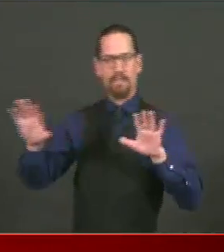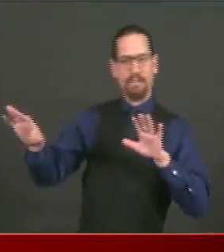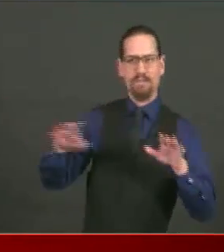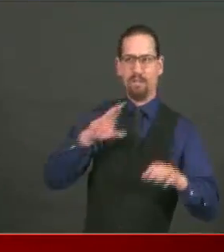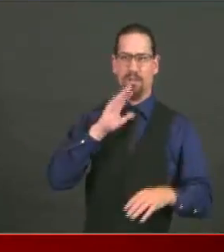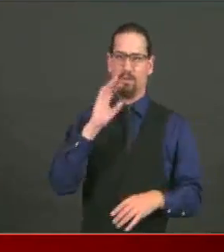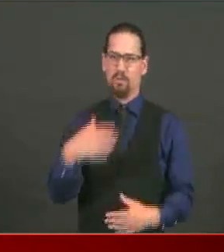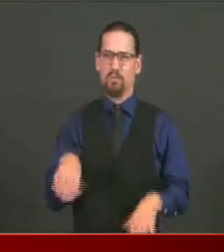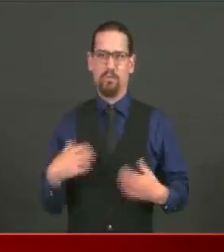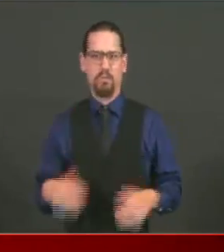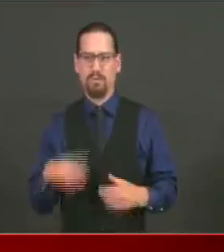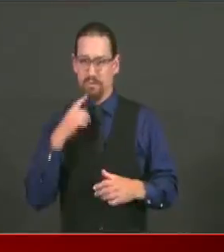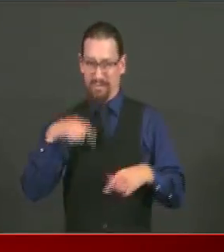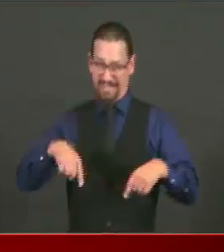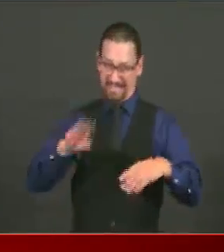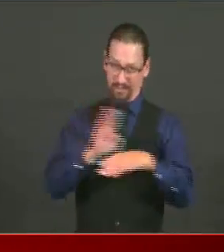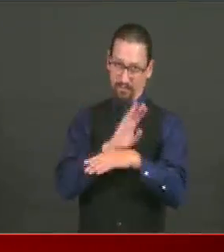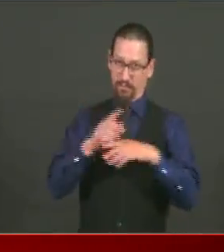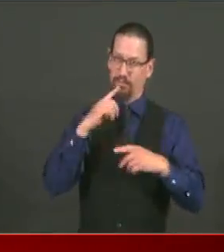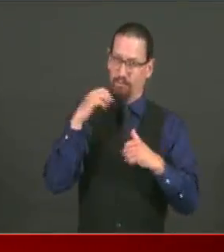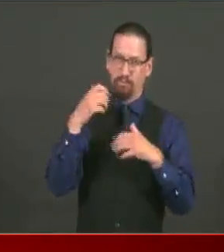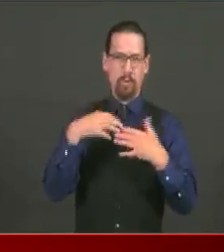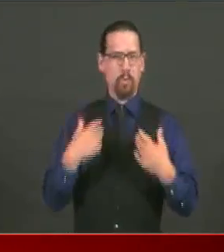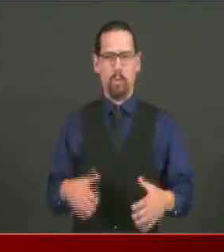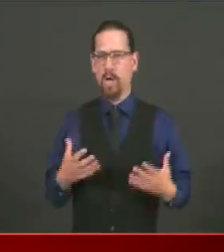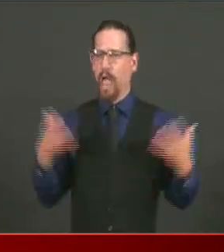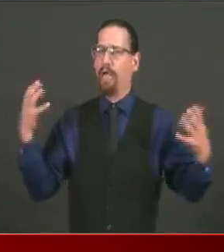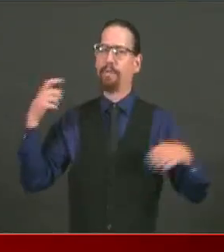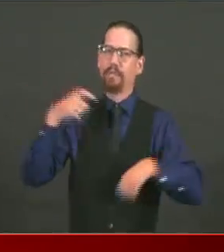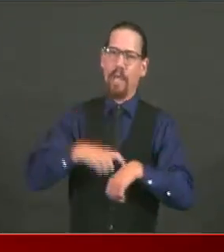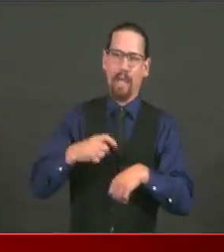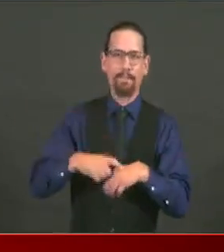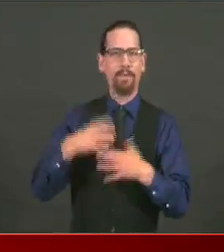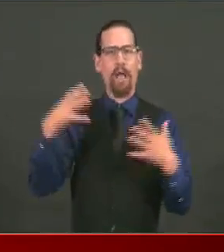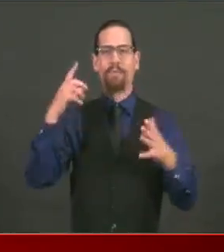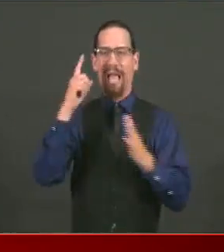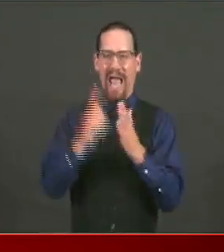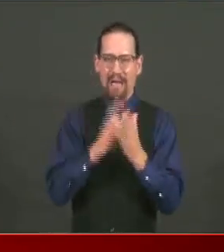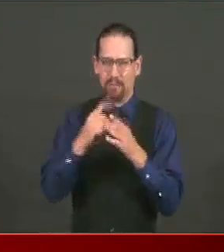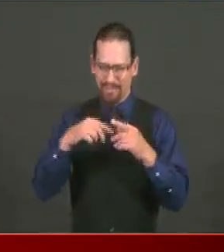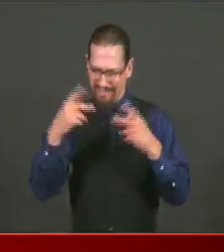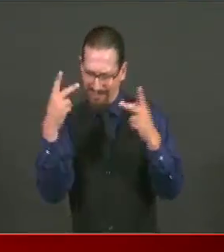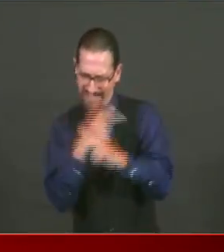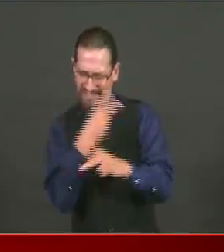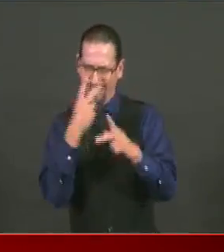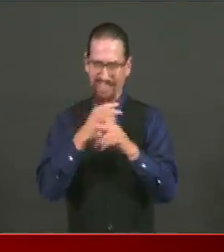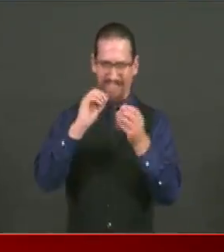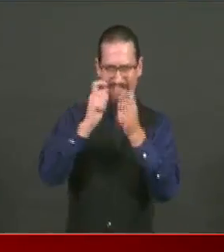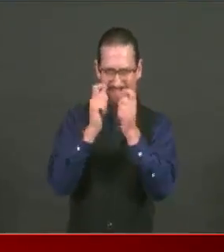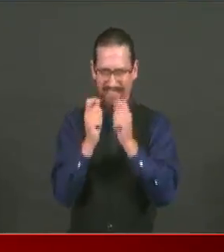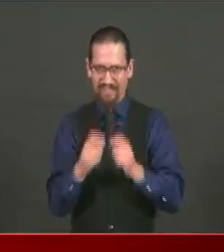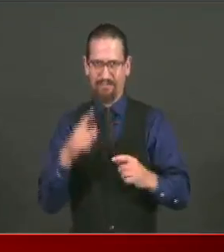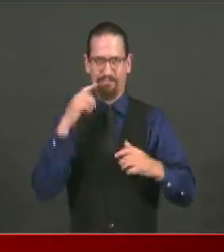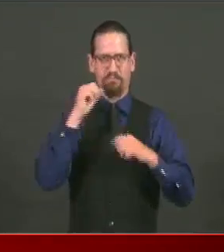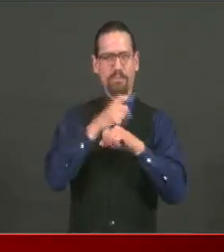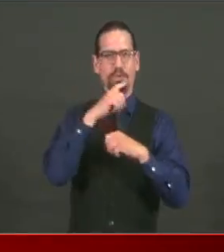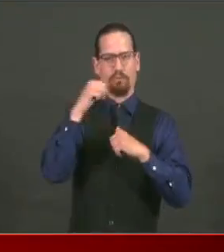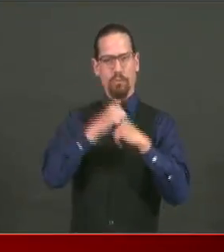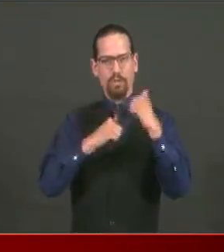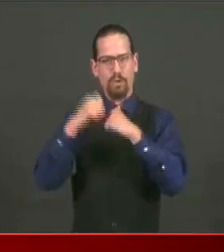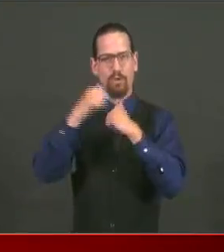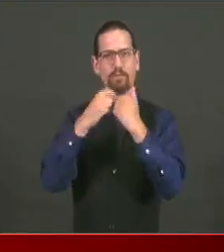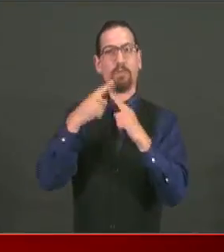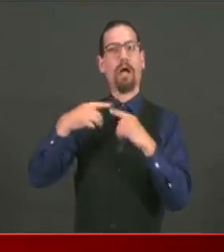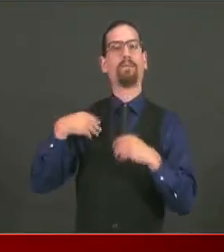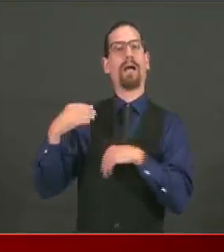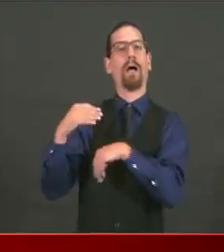it properly, and frankly to the other states who have helped us, I want to say thank you. This funding, the $50 million,